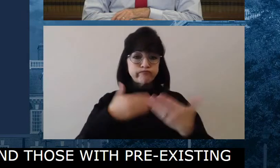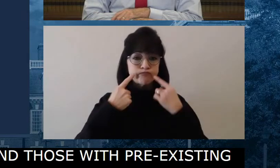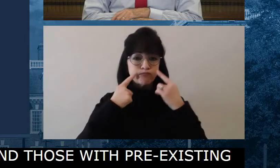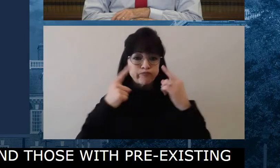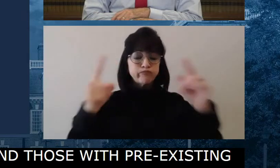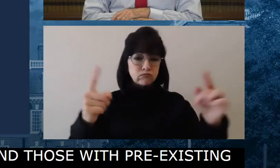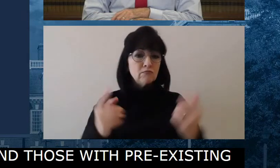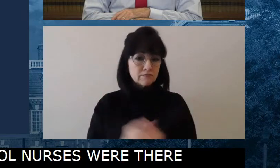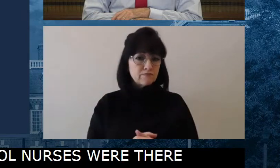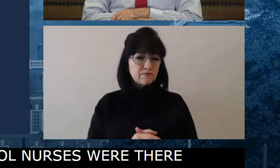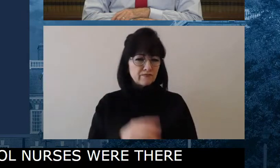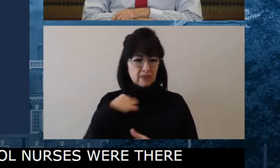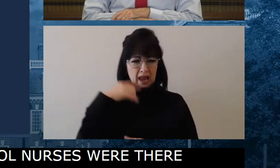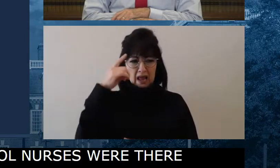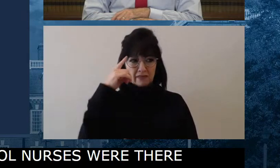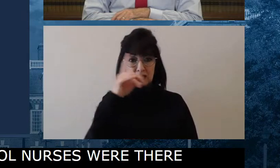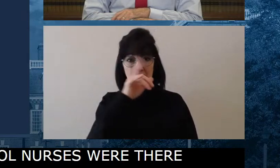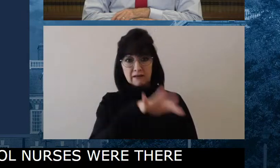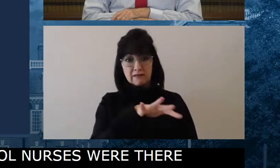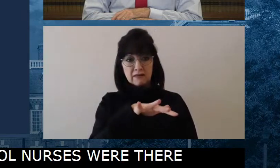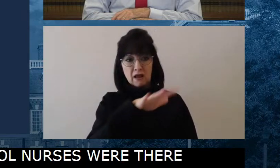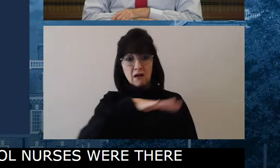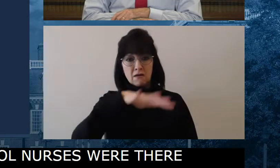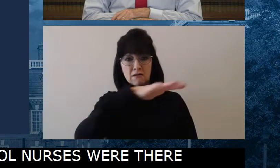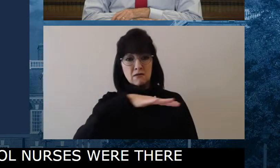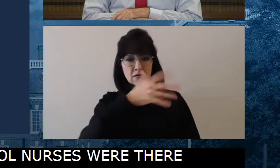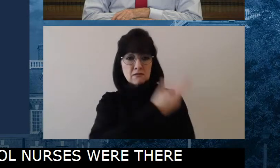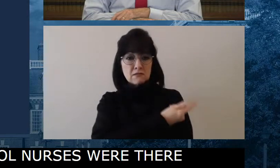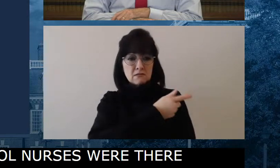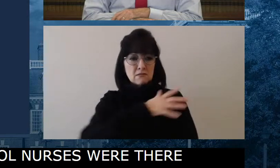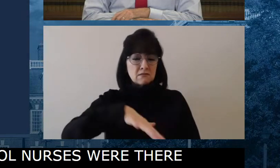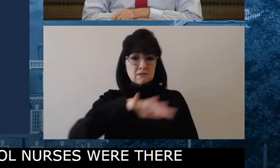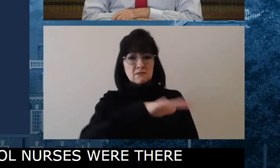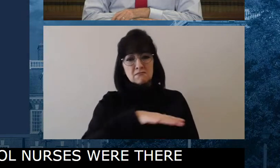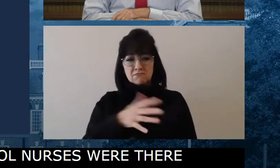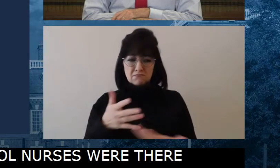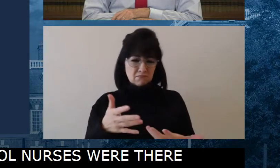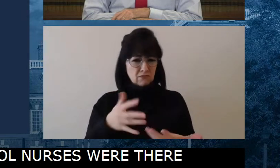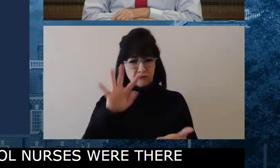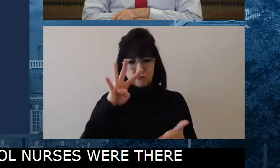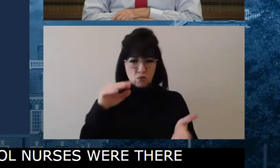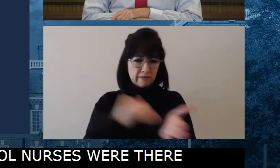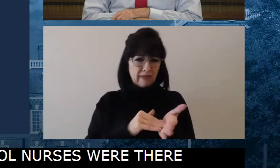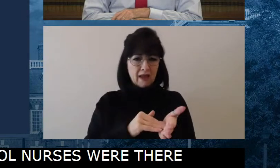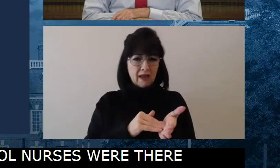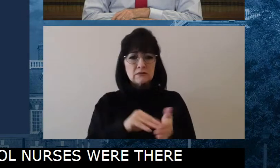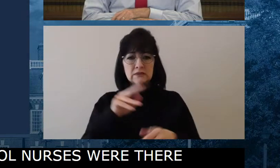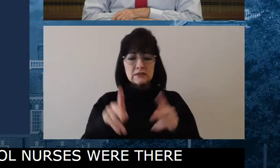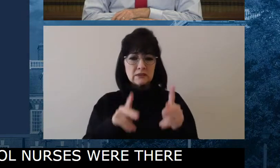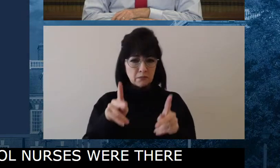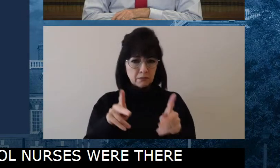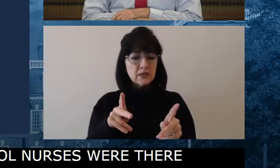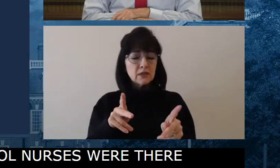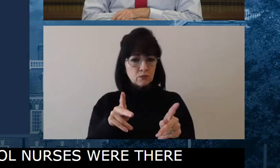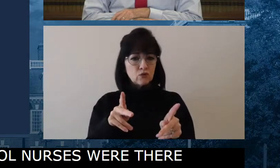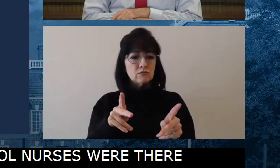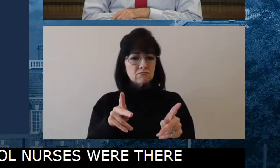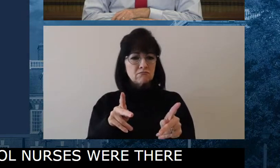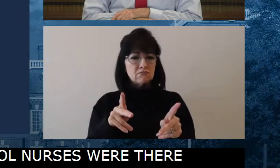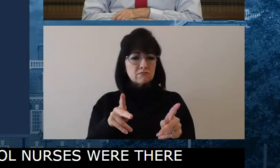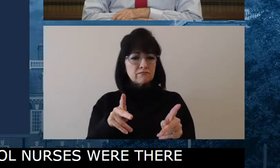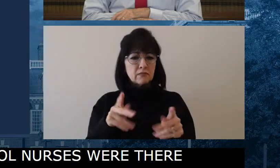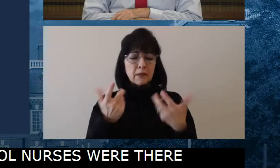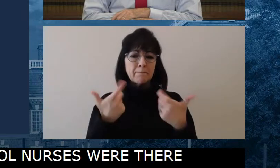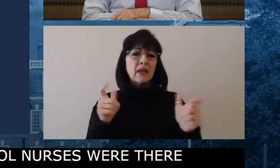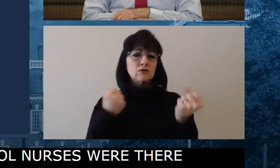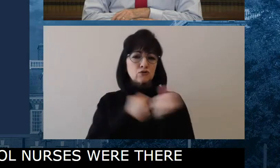teachers in a partnership with Albertsons pharmacies, and really good partner, and they were there in force delivering